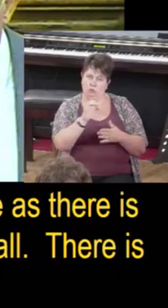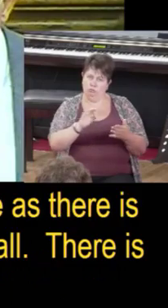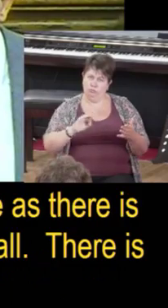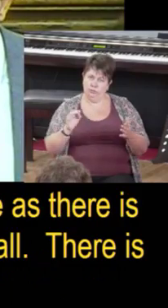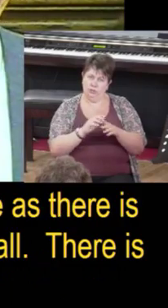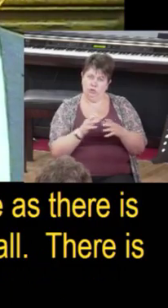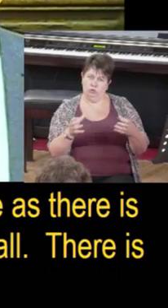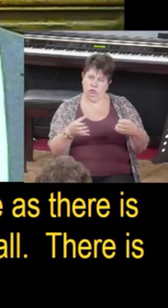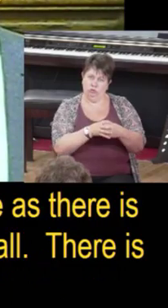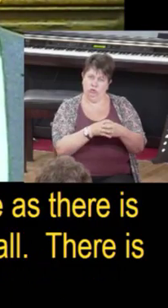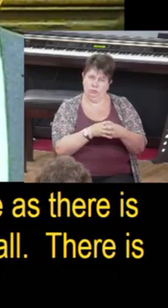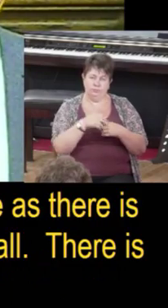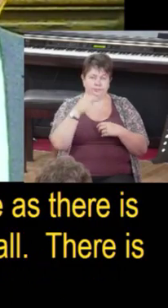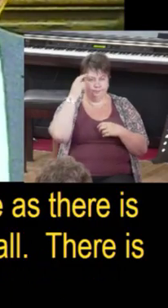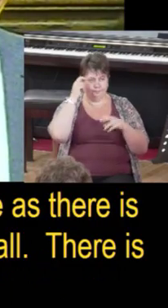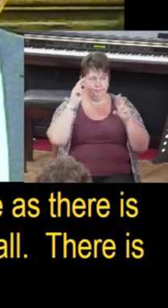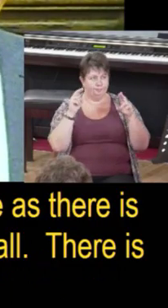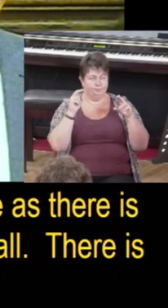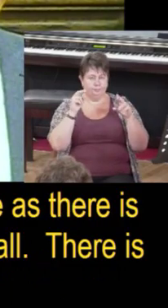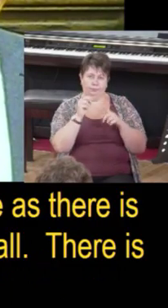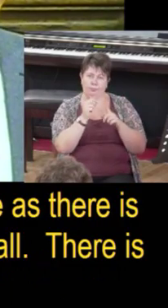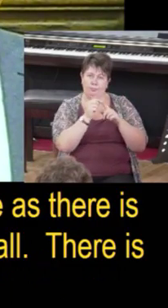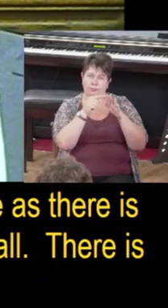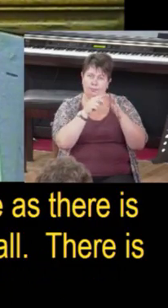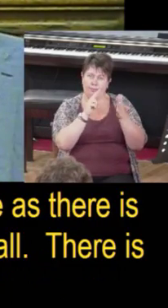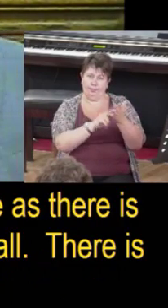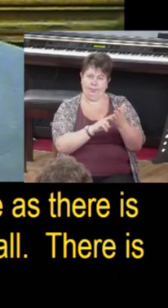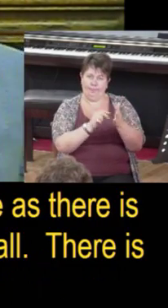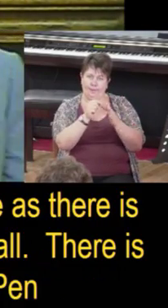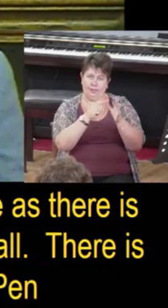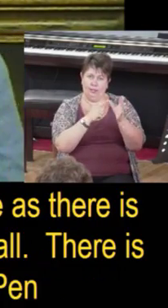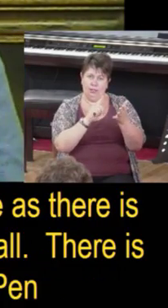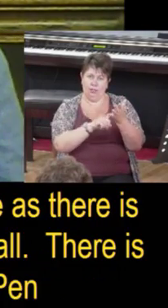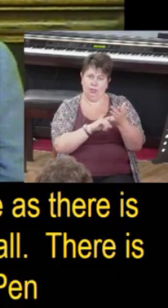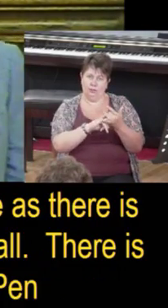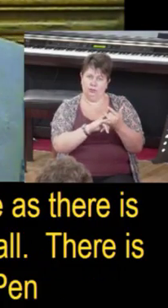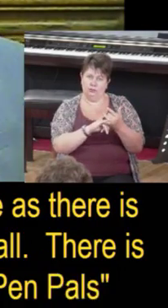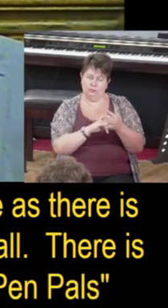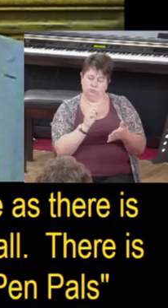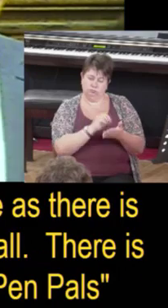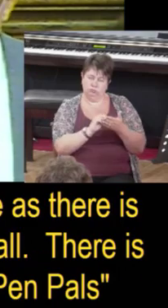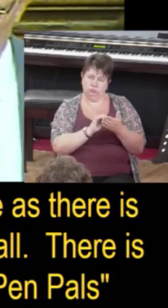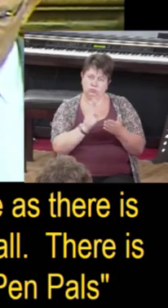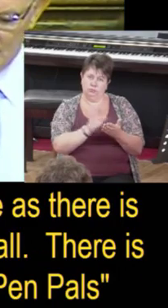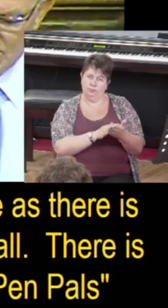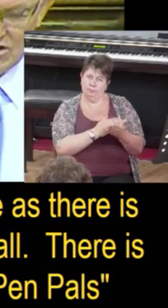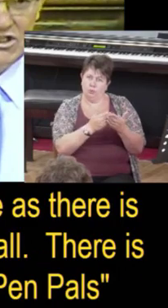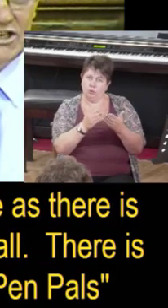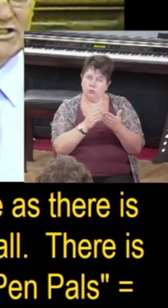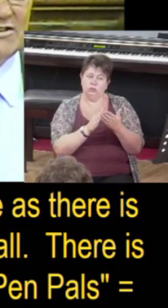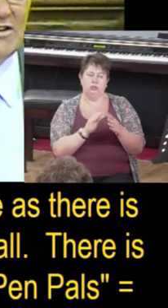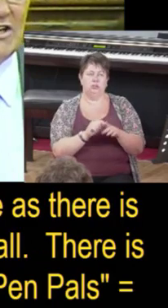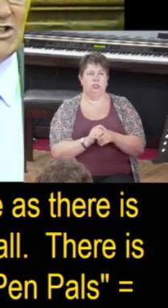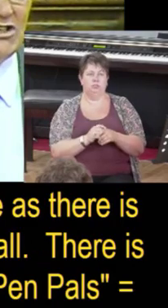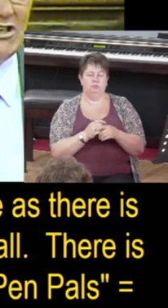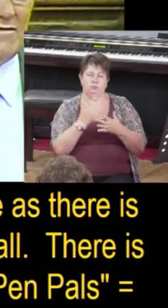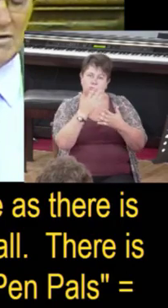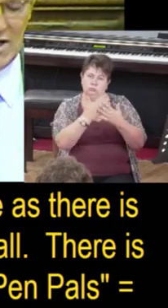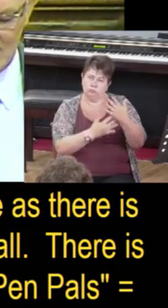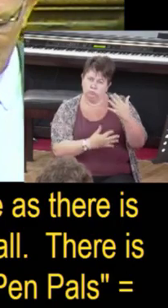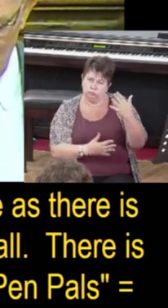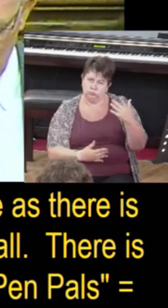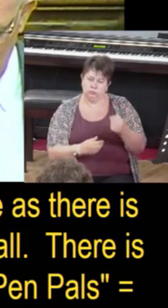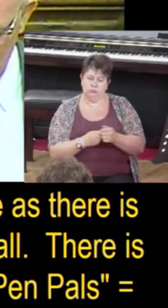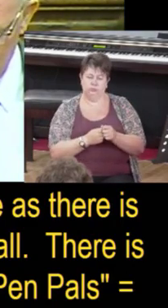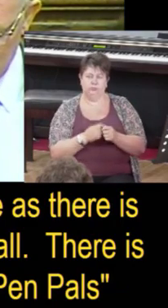regular basis called Pen Pals. They've produced some poetry and some prose. There's a suggested donation if you would